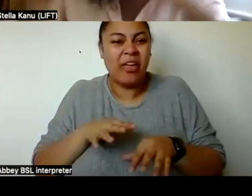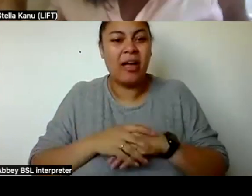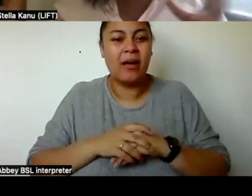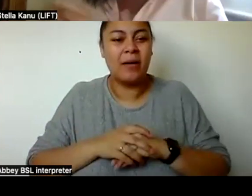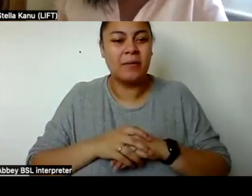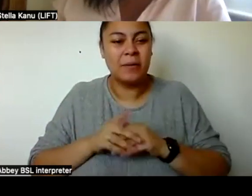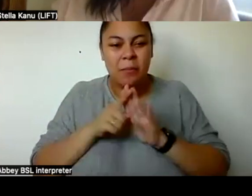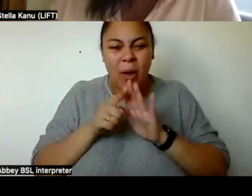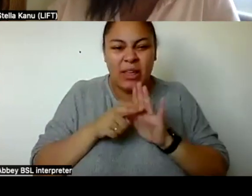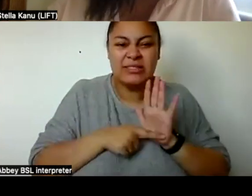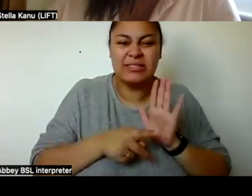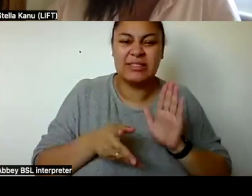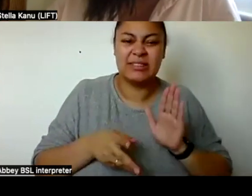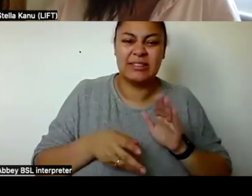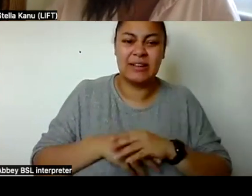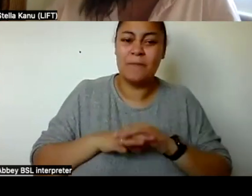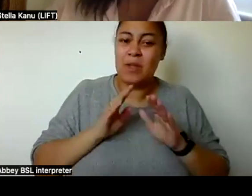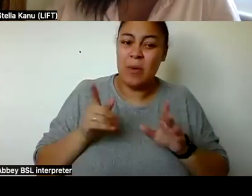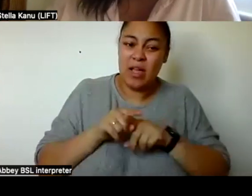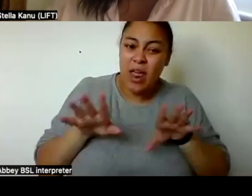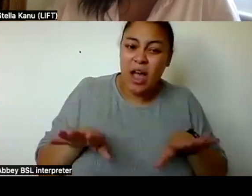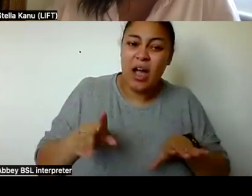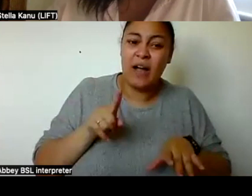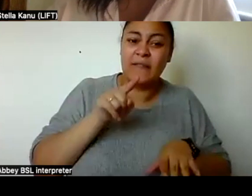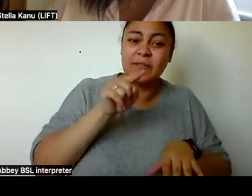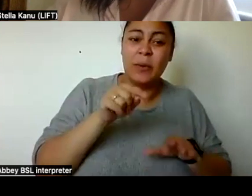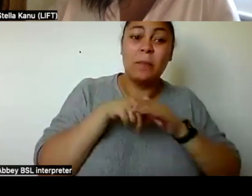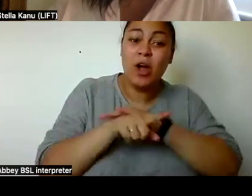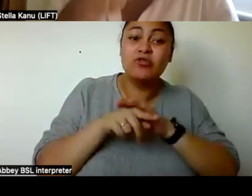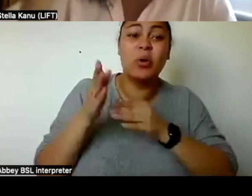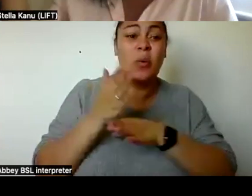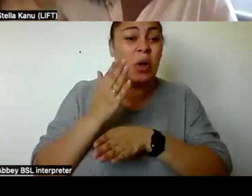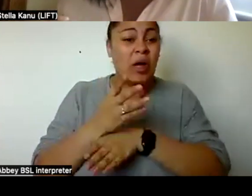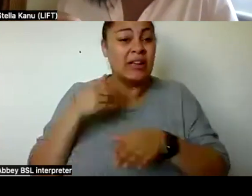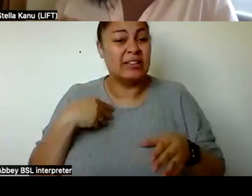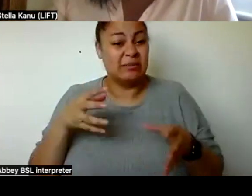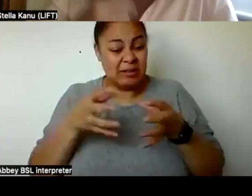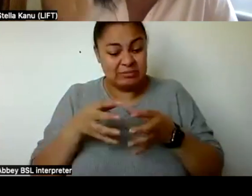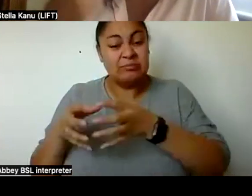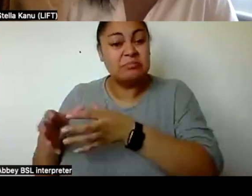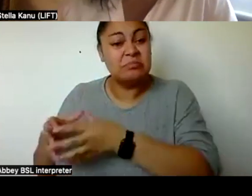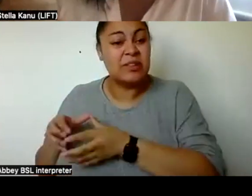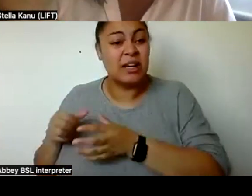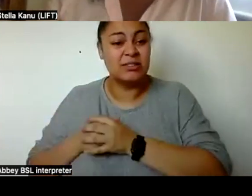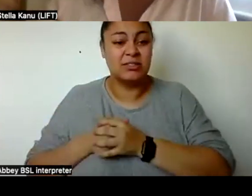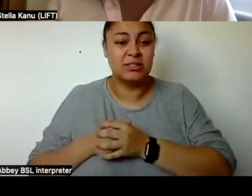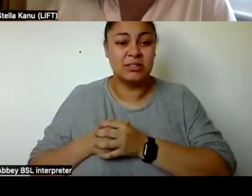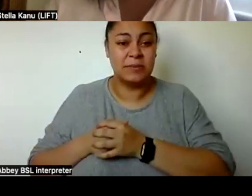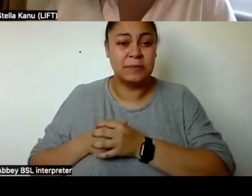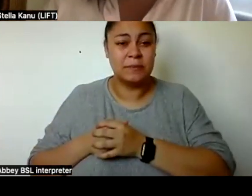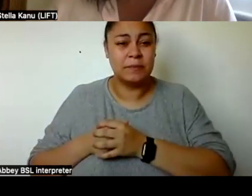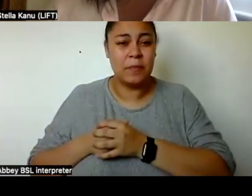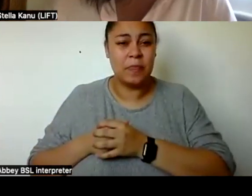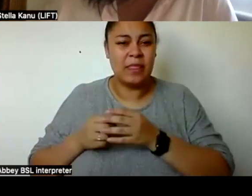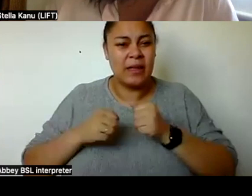what it's like for migrant workers within our sector to kind of exist within that space has the impacts that many of us